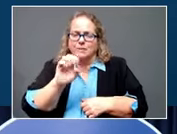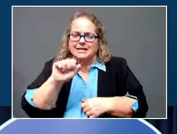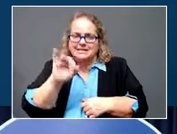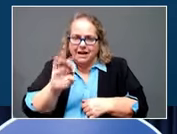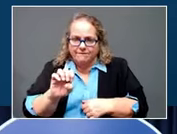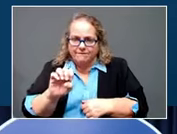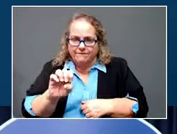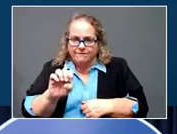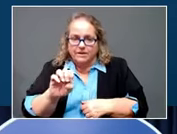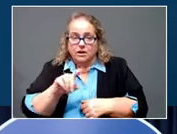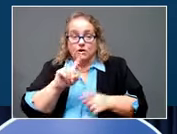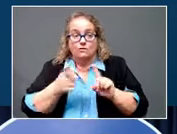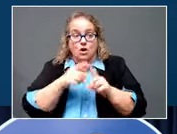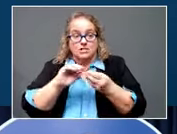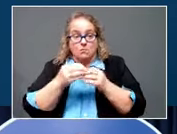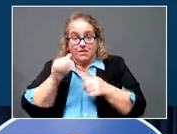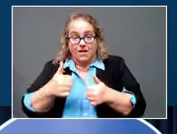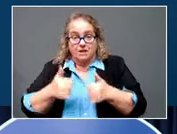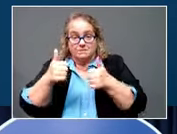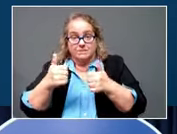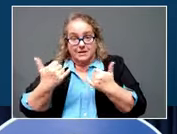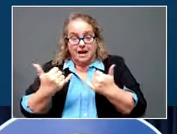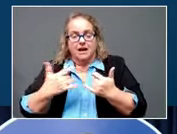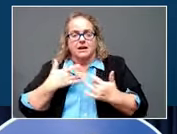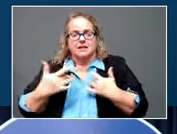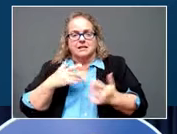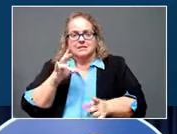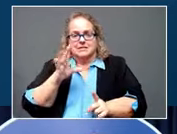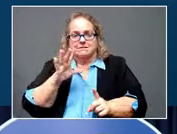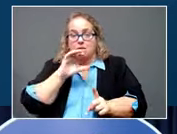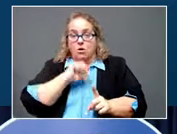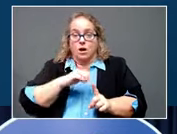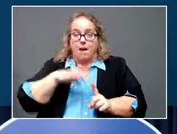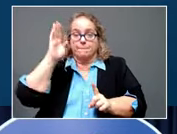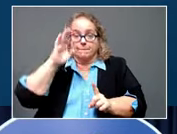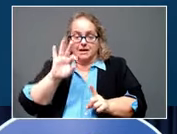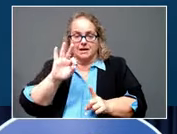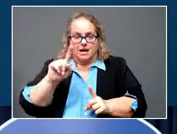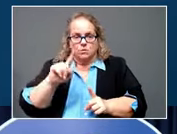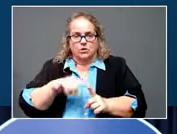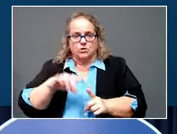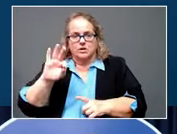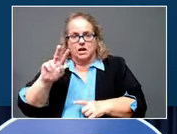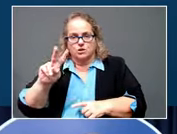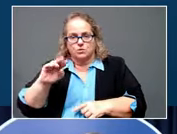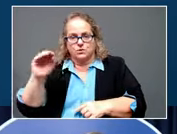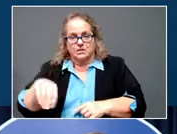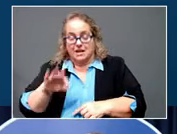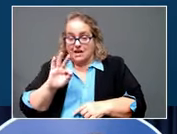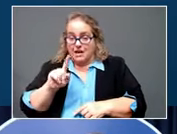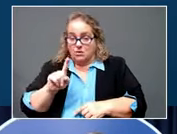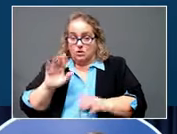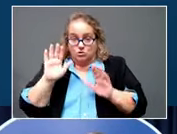especially exciting. 75 and up went from 91 to 92%. Remember, 91% is great unless you're